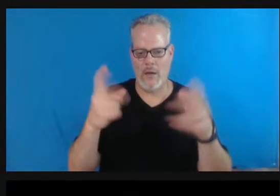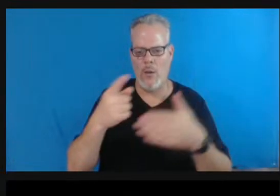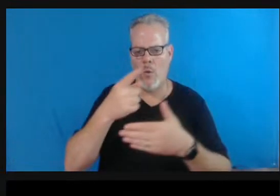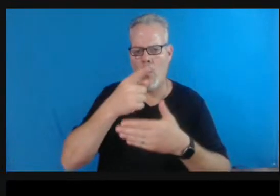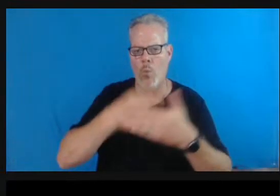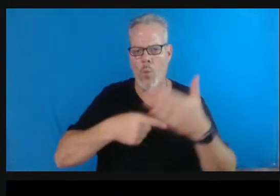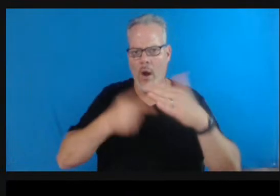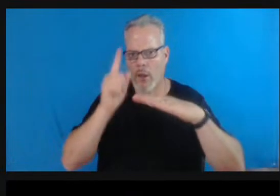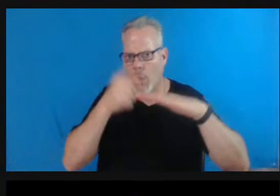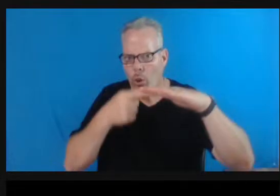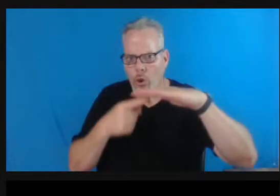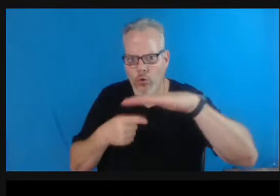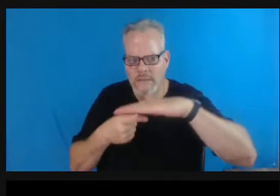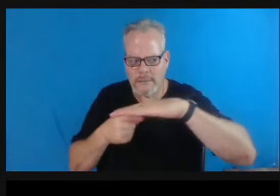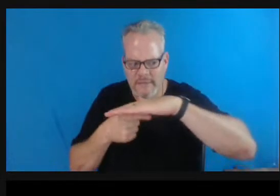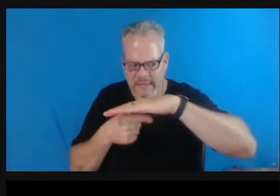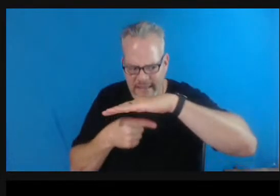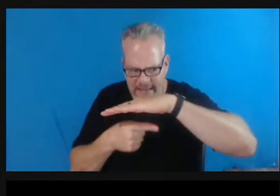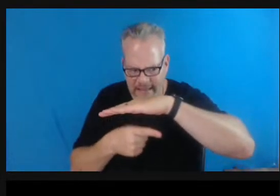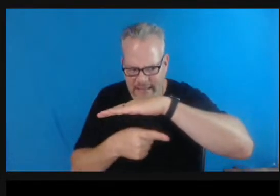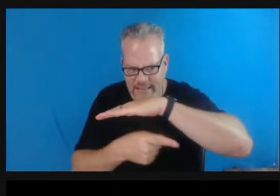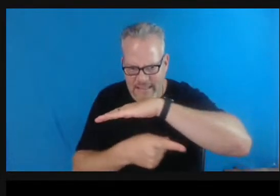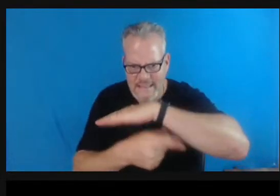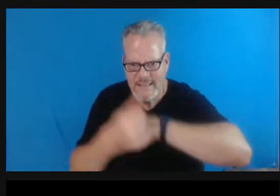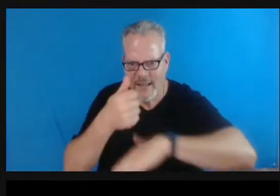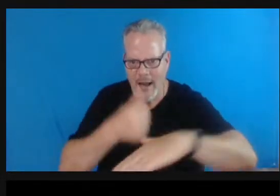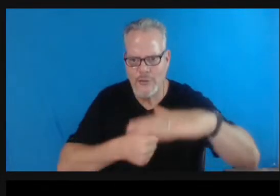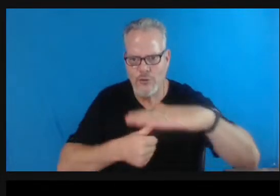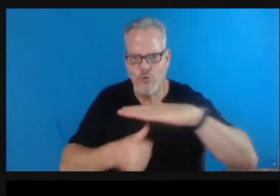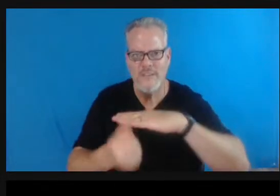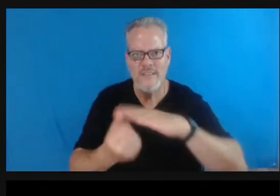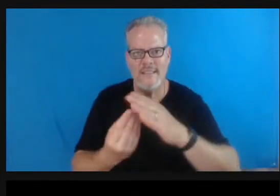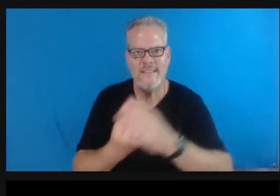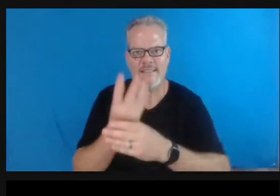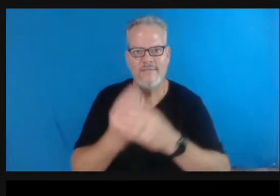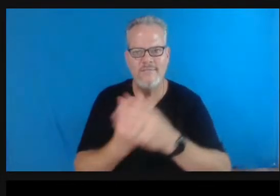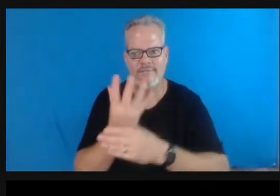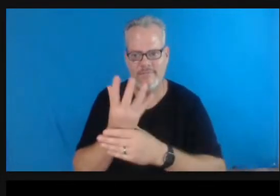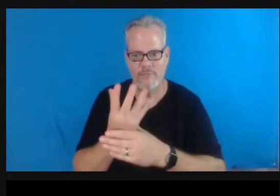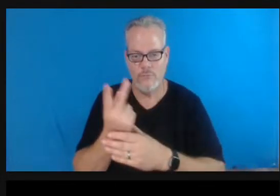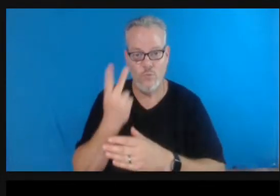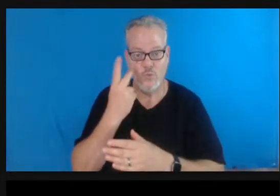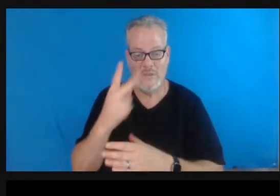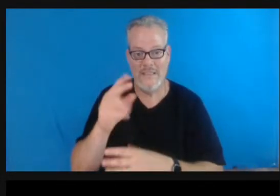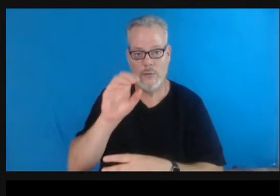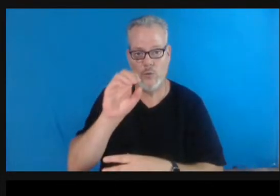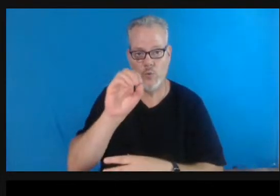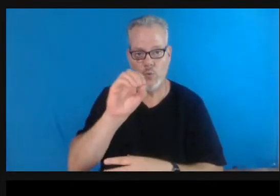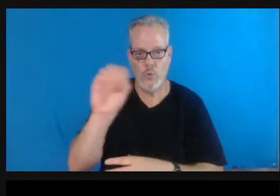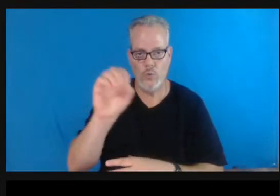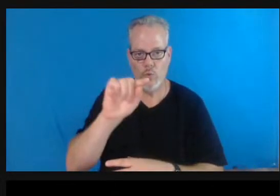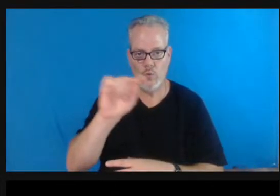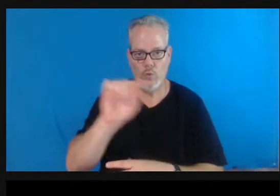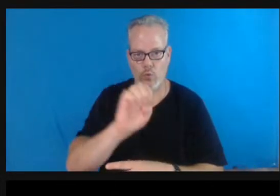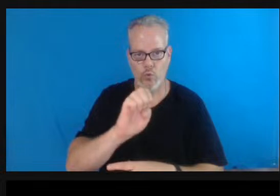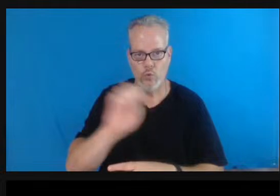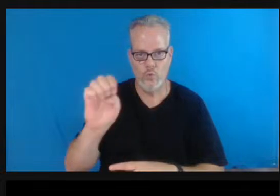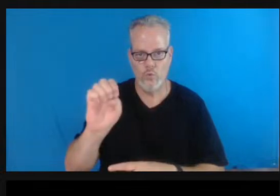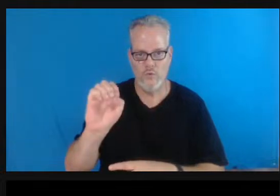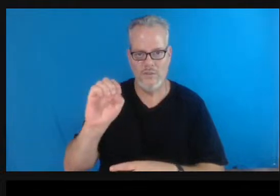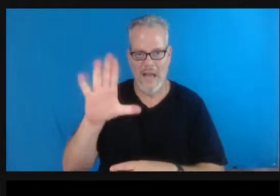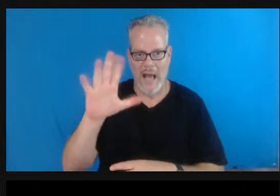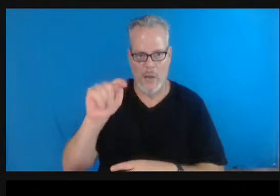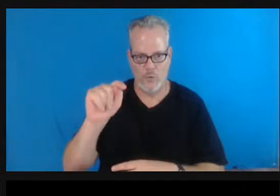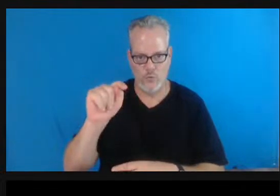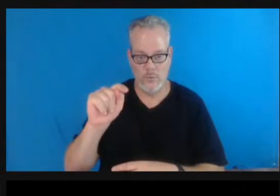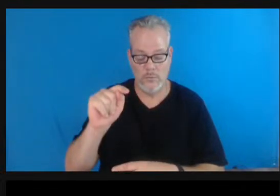Learning from Lava Ooze Outs. So as we've been discussing, these ooze outs have been happening for a while. And to kind of cut to the